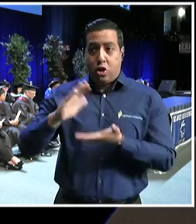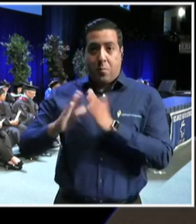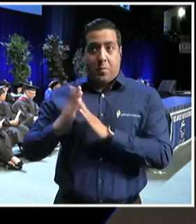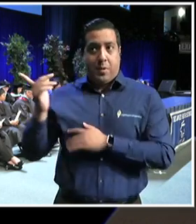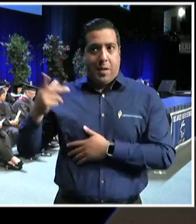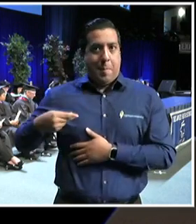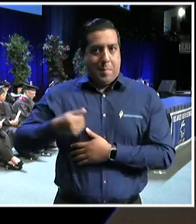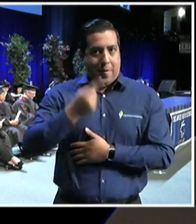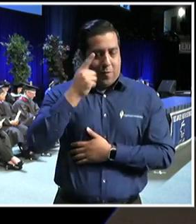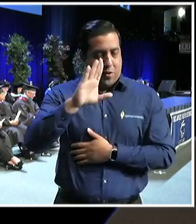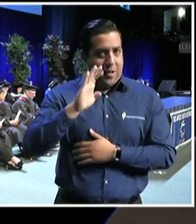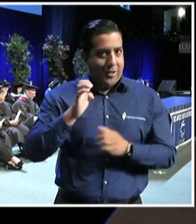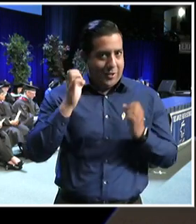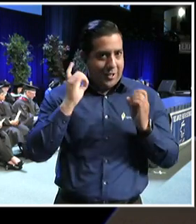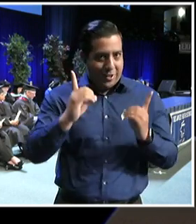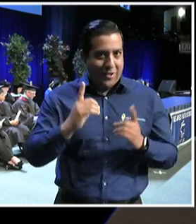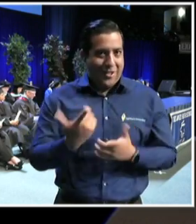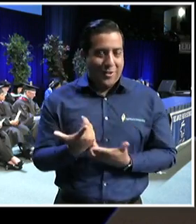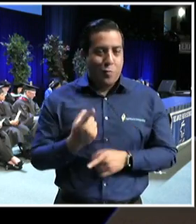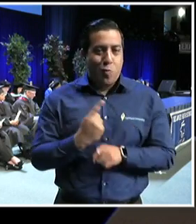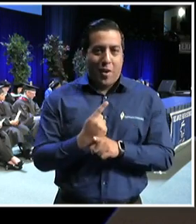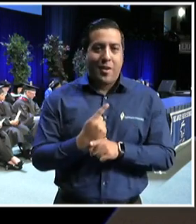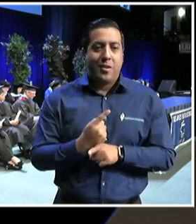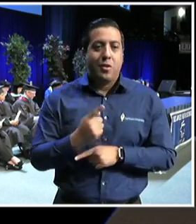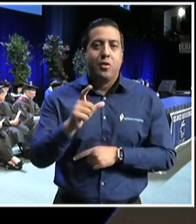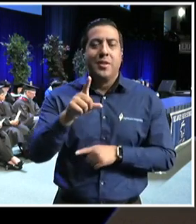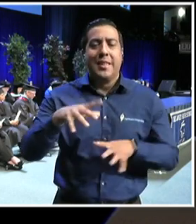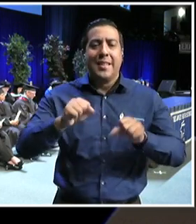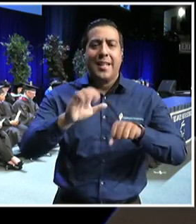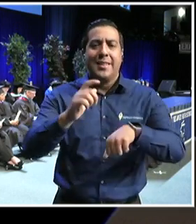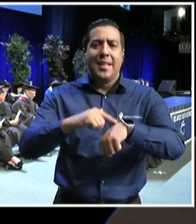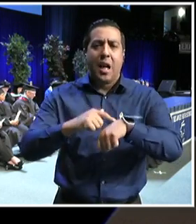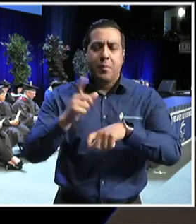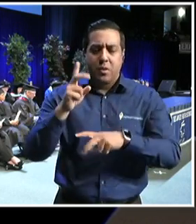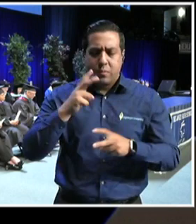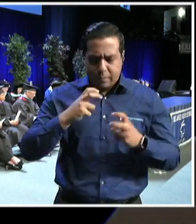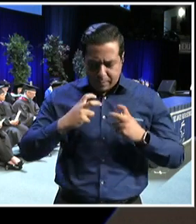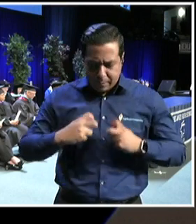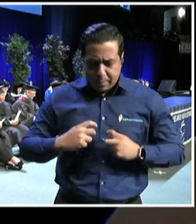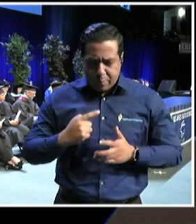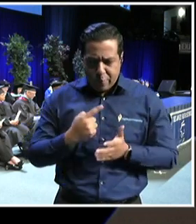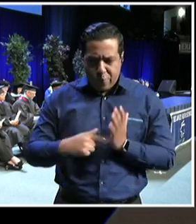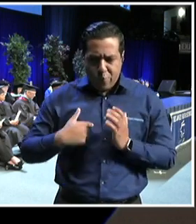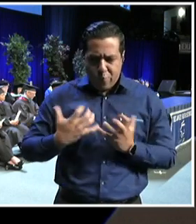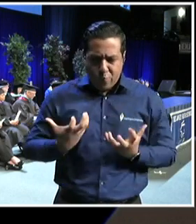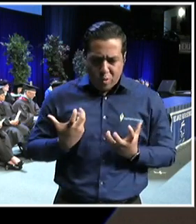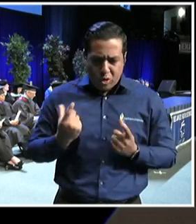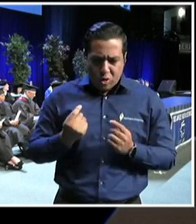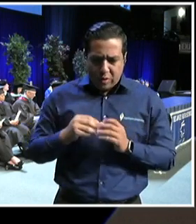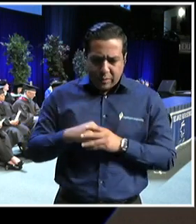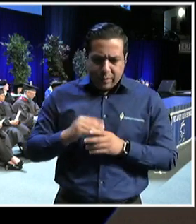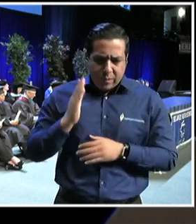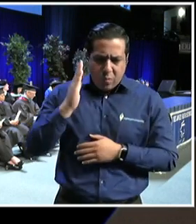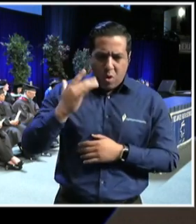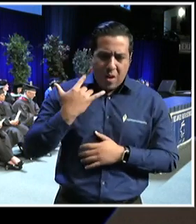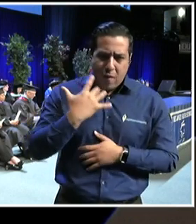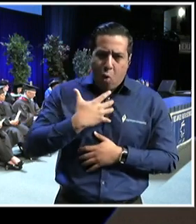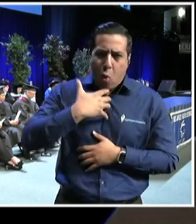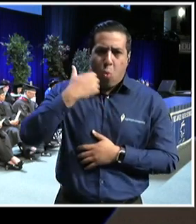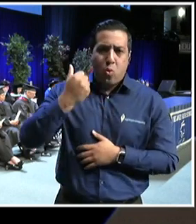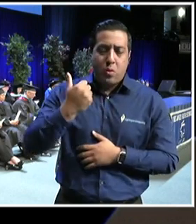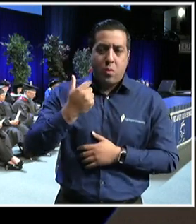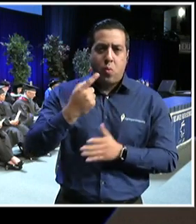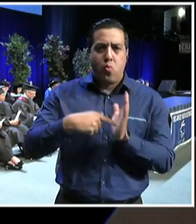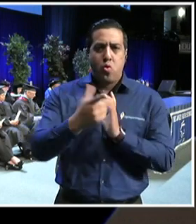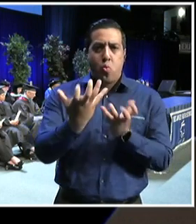for that education. So take some time to look at yourself and decide where you want to be when you are older and what